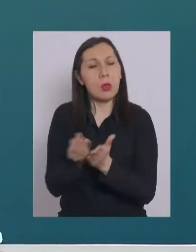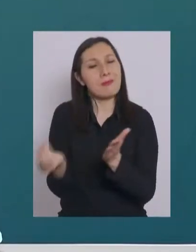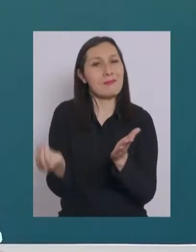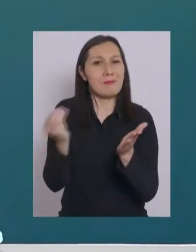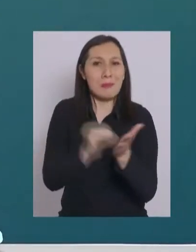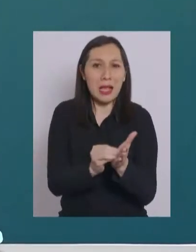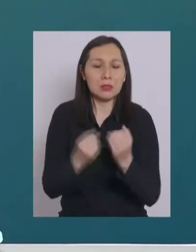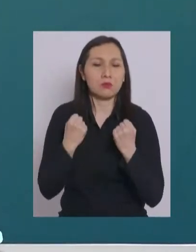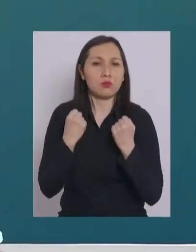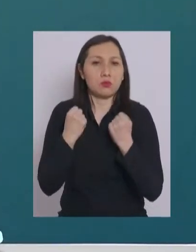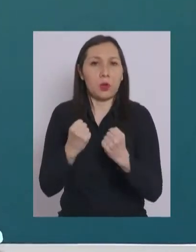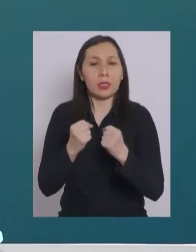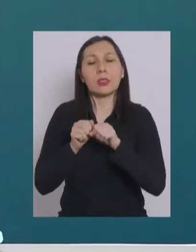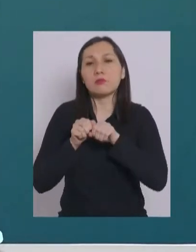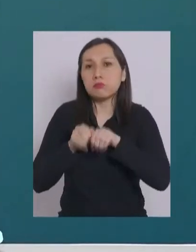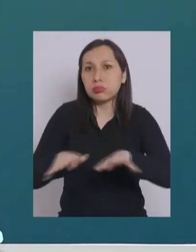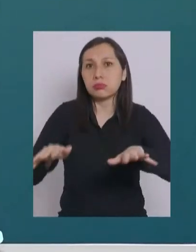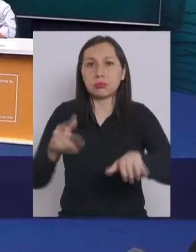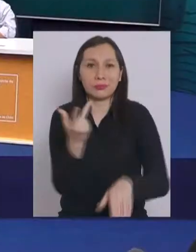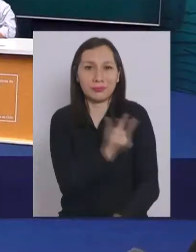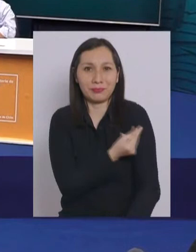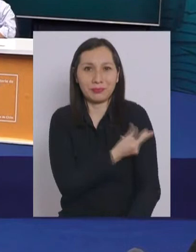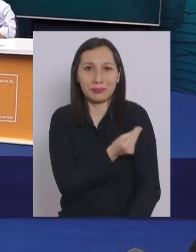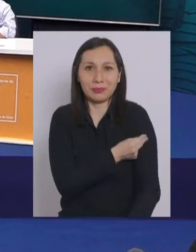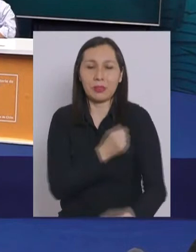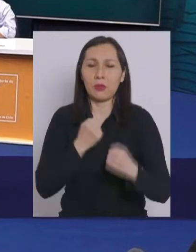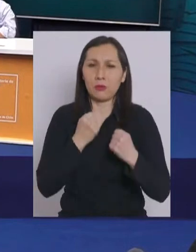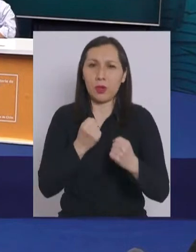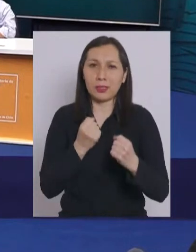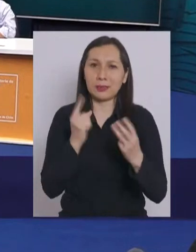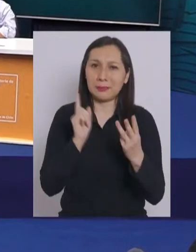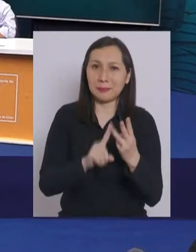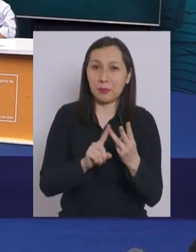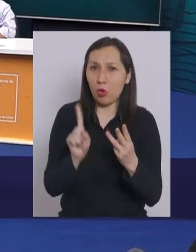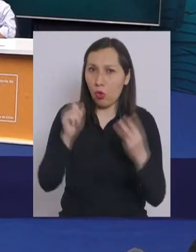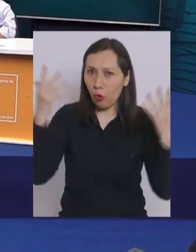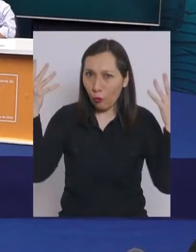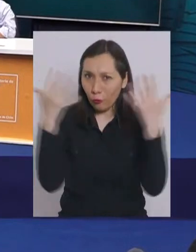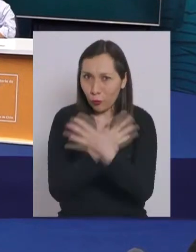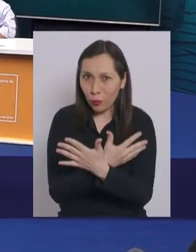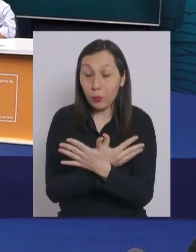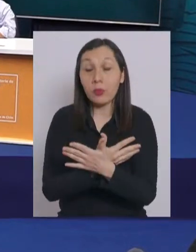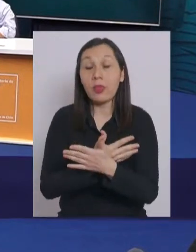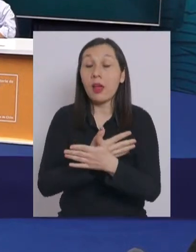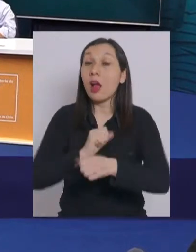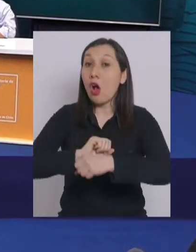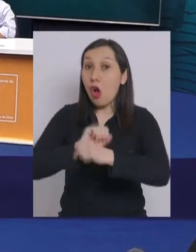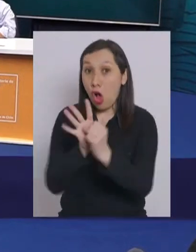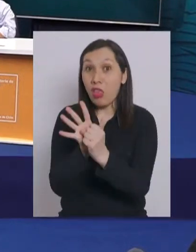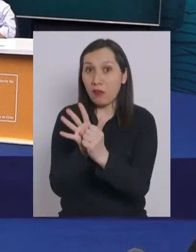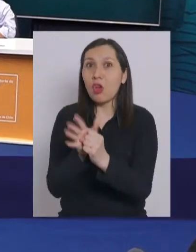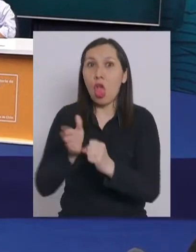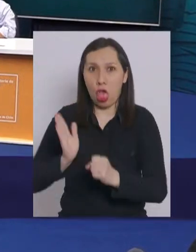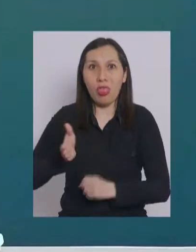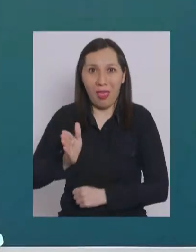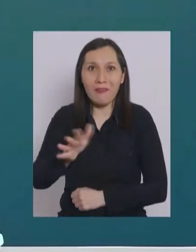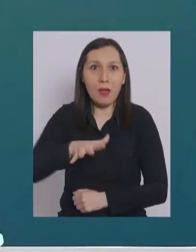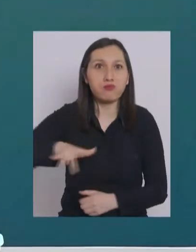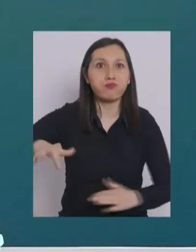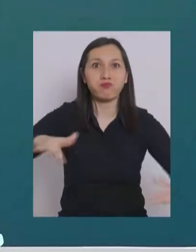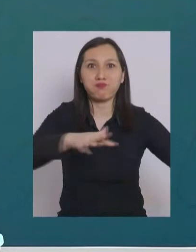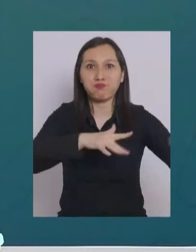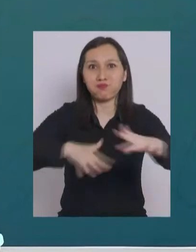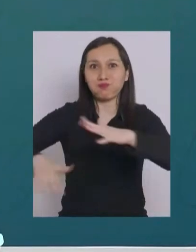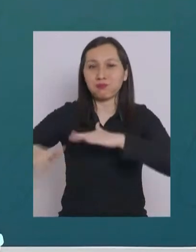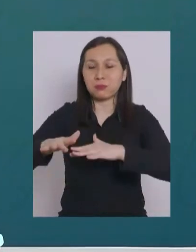in starting this massive booster vaccination. But let's make no mistake here, the pandemic is still